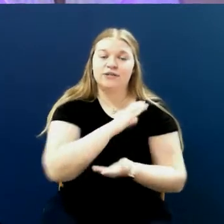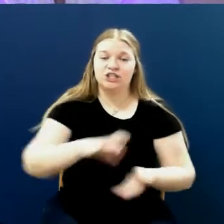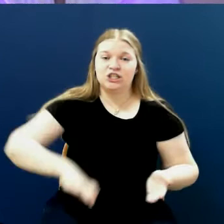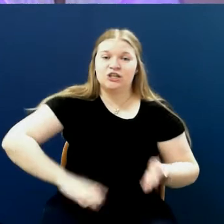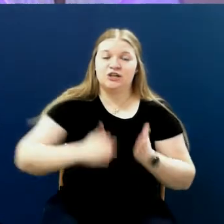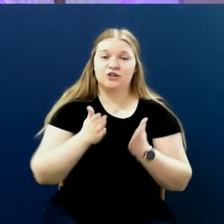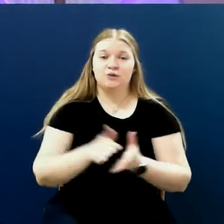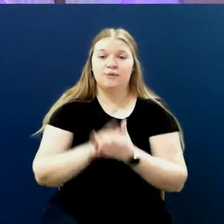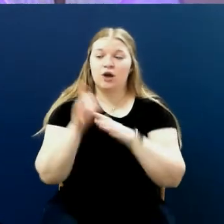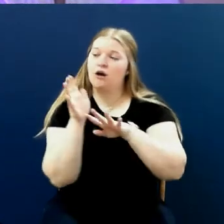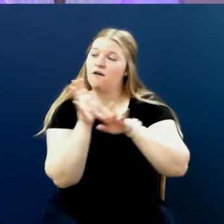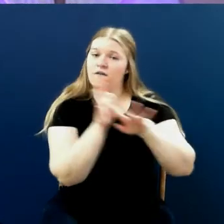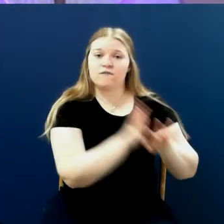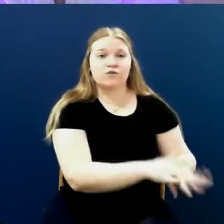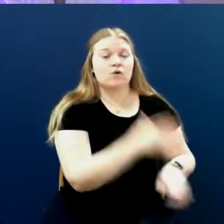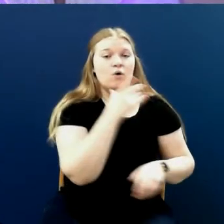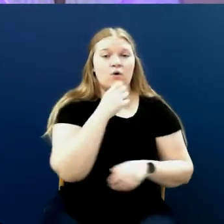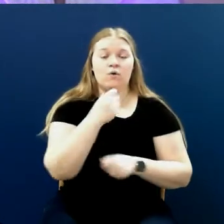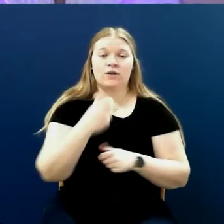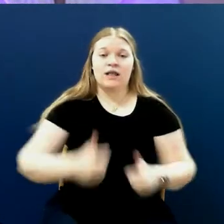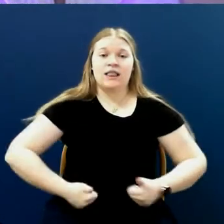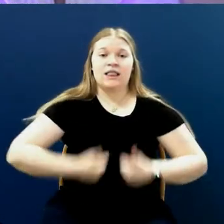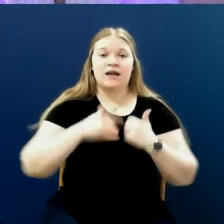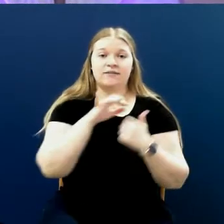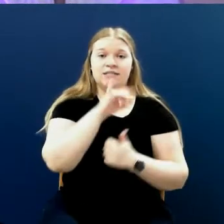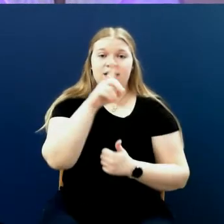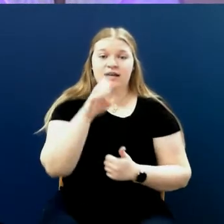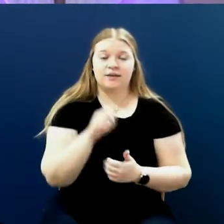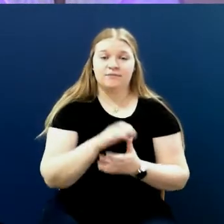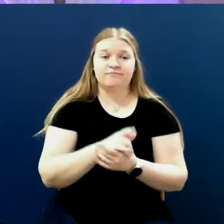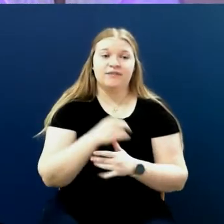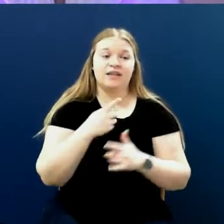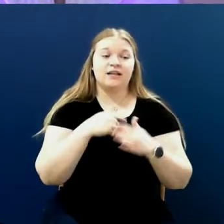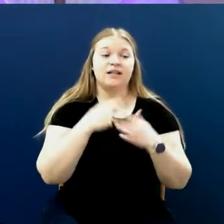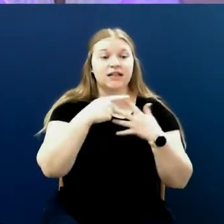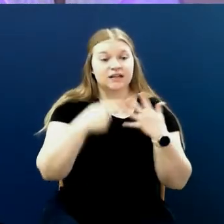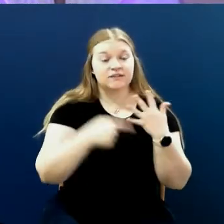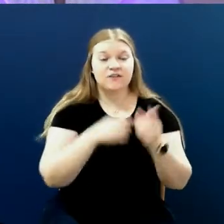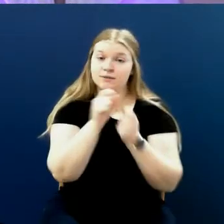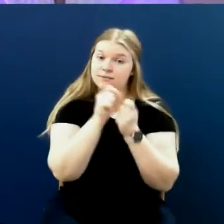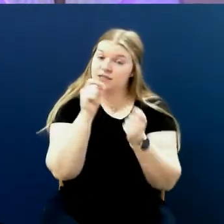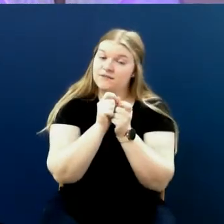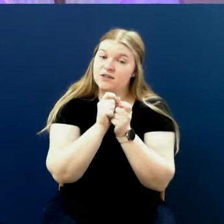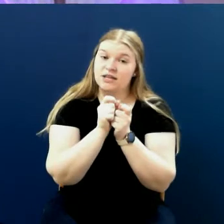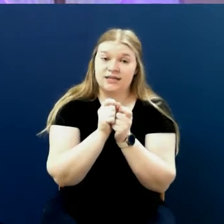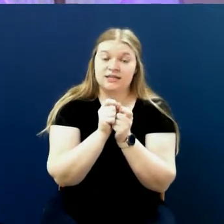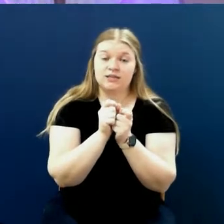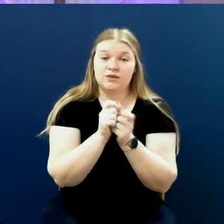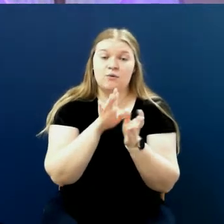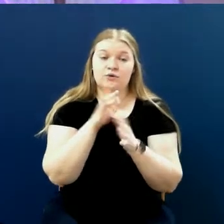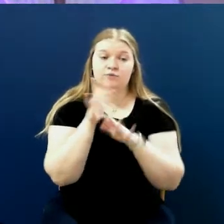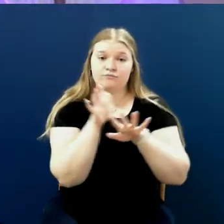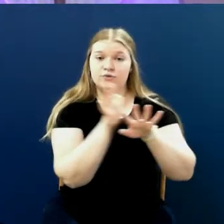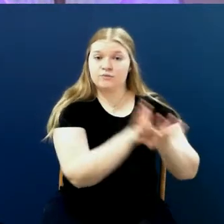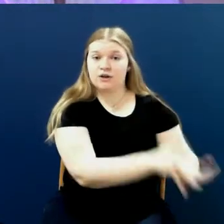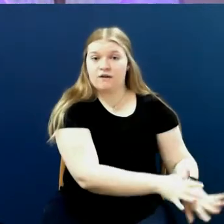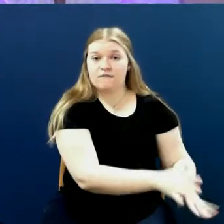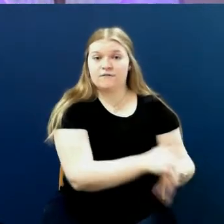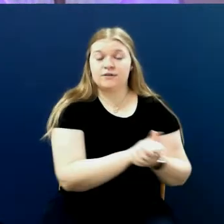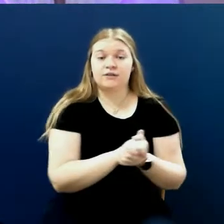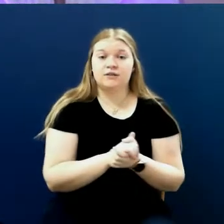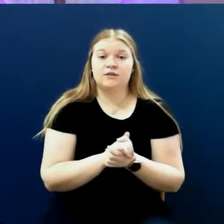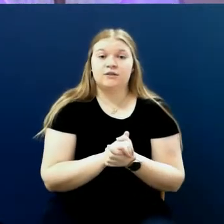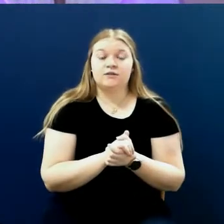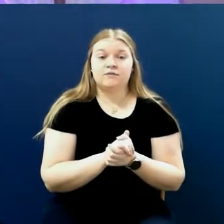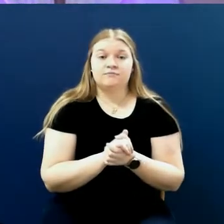to put off your old lifestyle. And it gives us a list of very specific things that we're to put off.